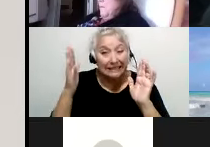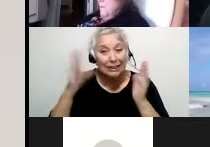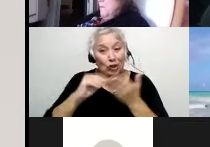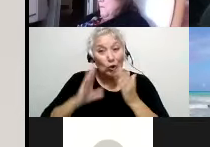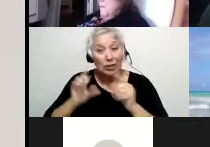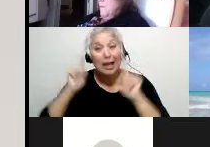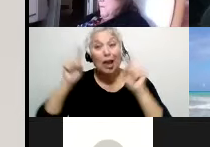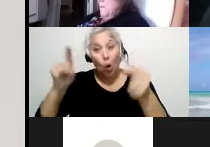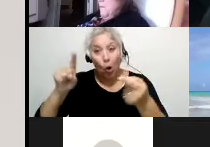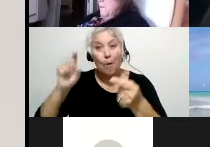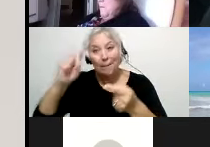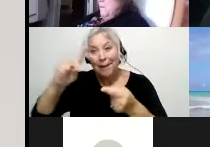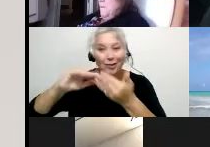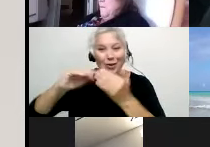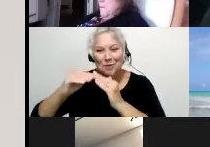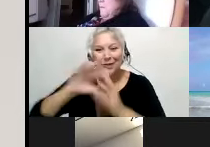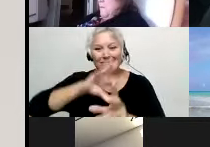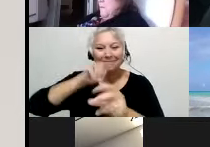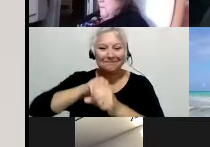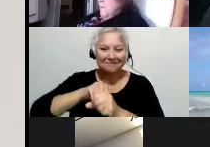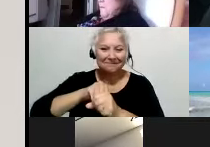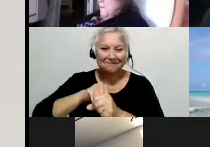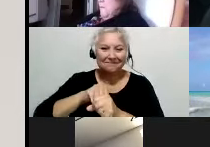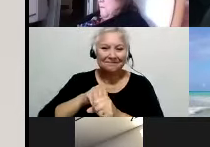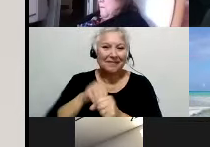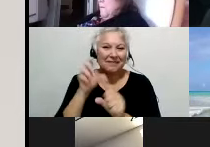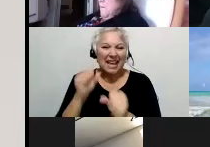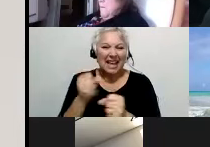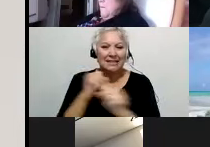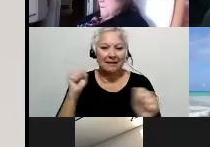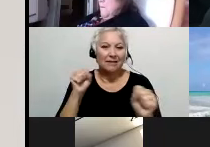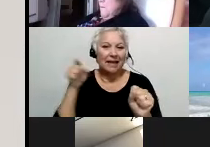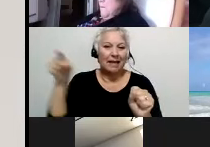the community and participate if they can do that safely.